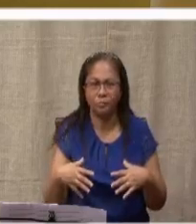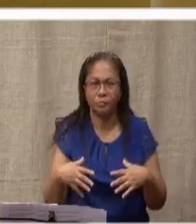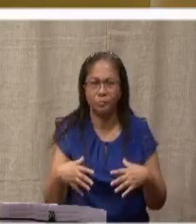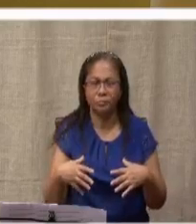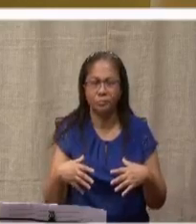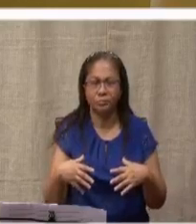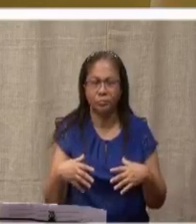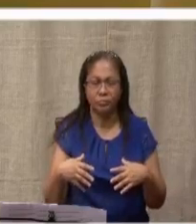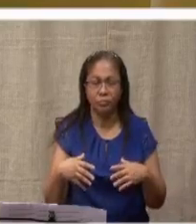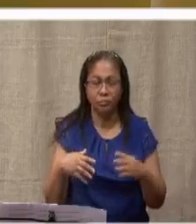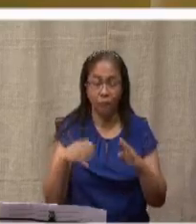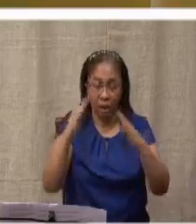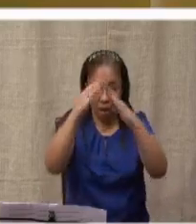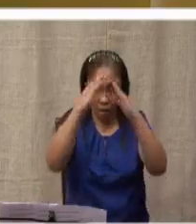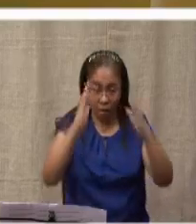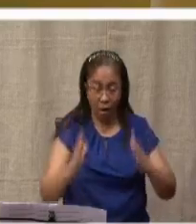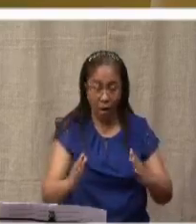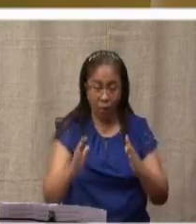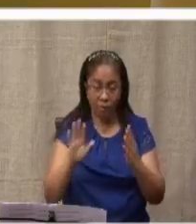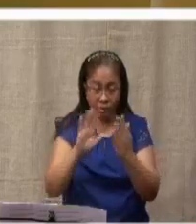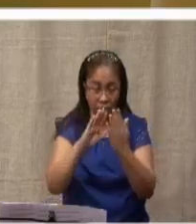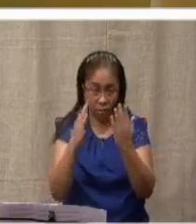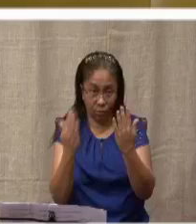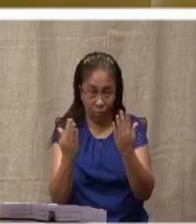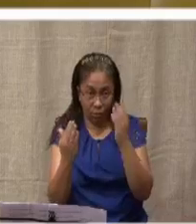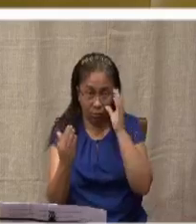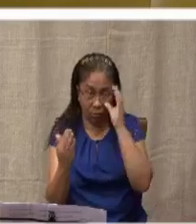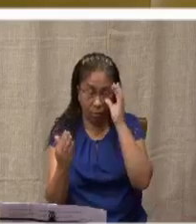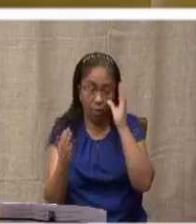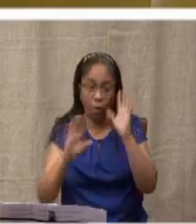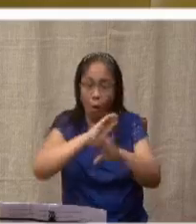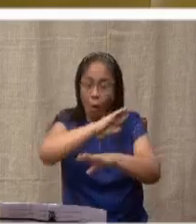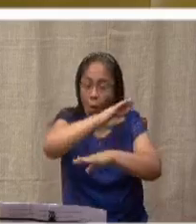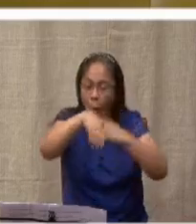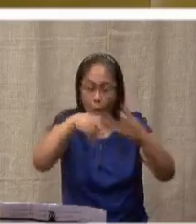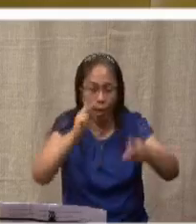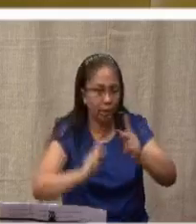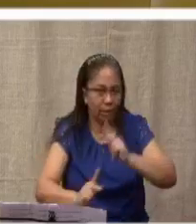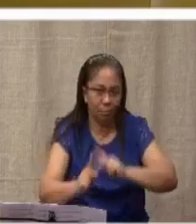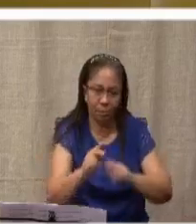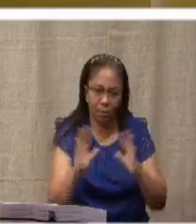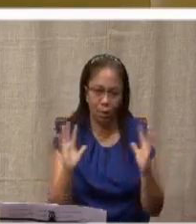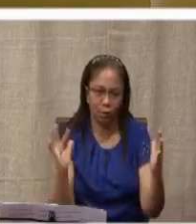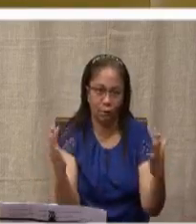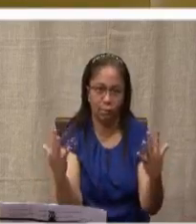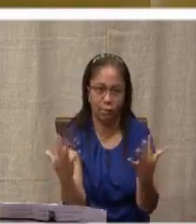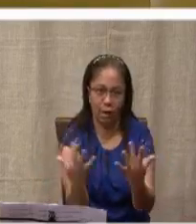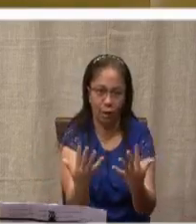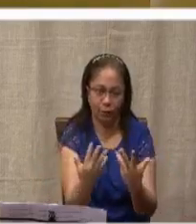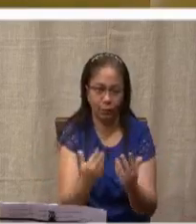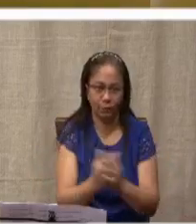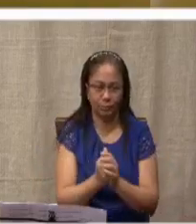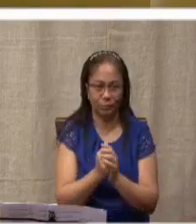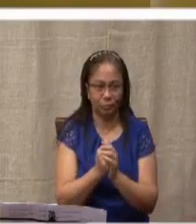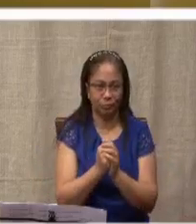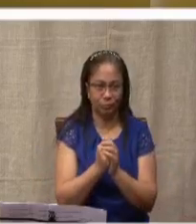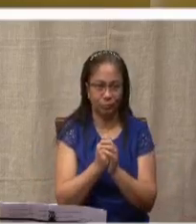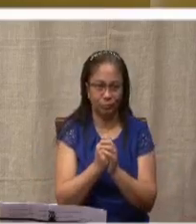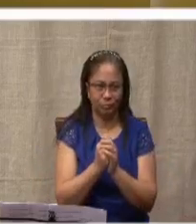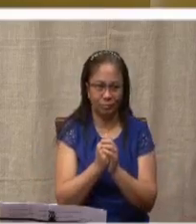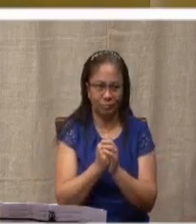the house is all the infirmity of the village when did you hear this image